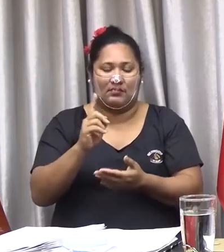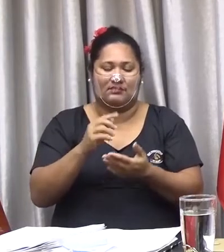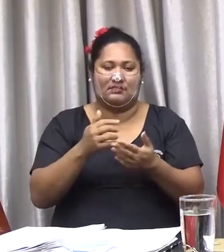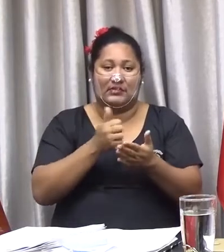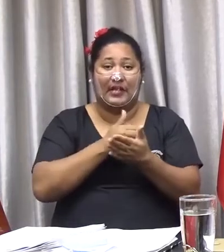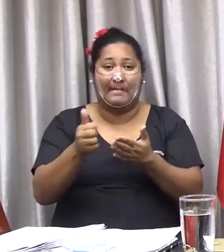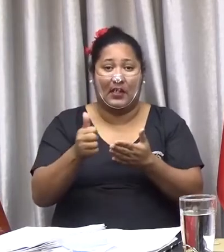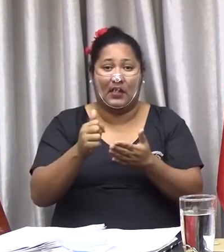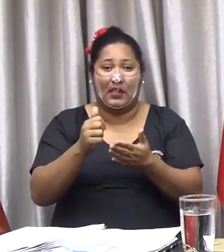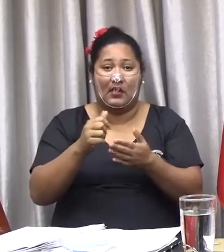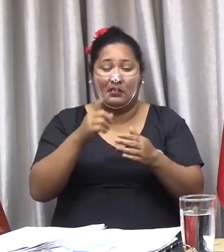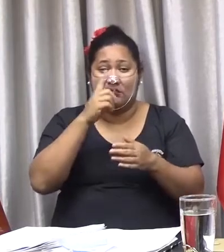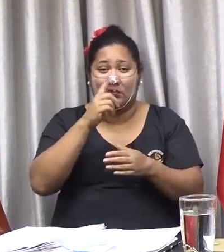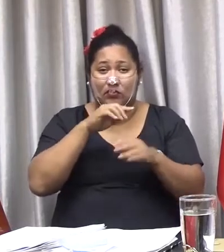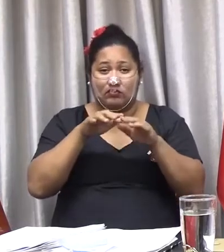community cases to